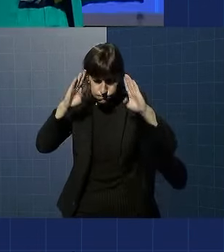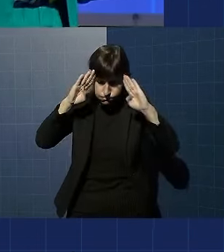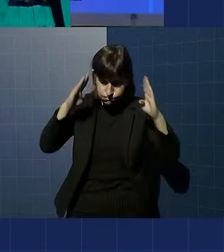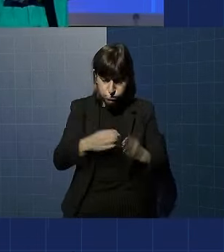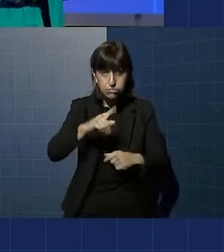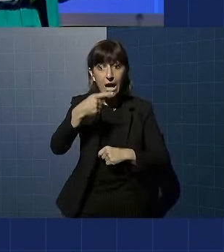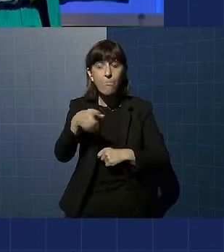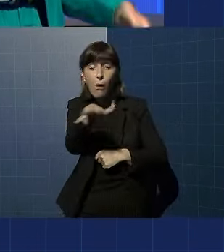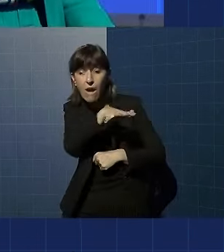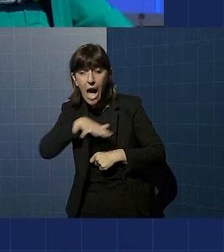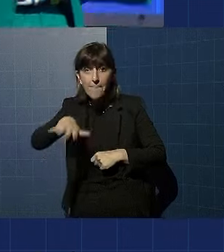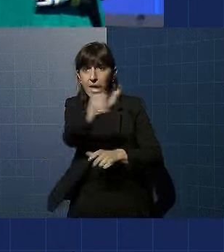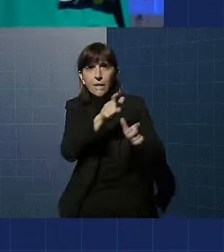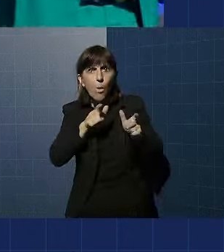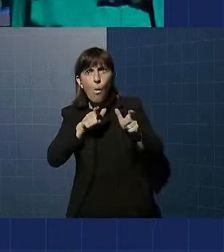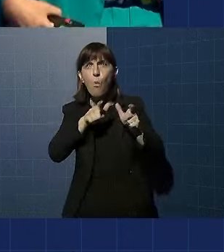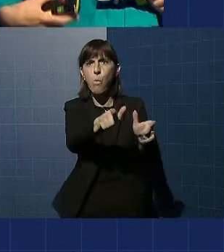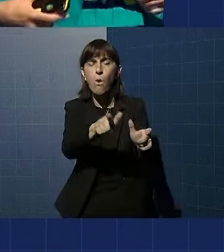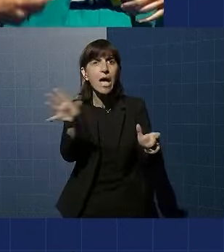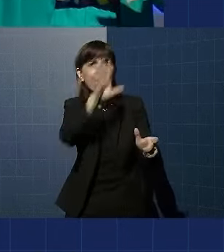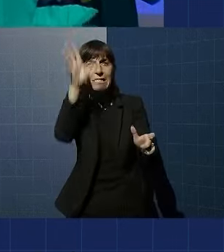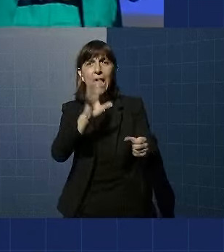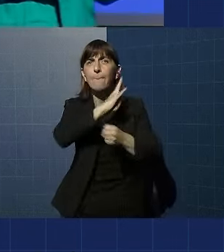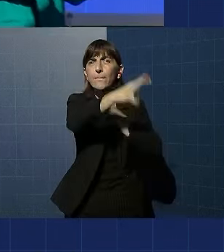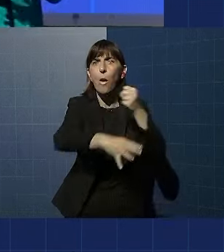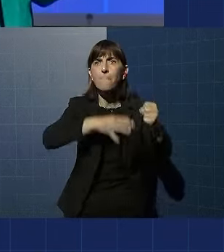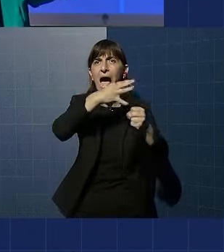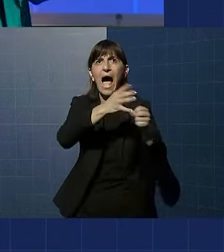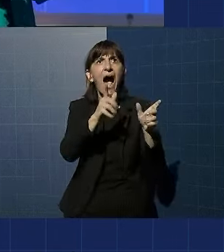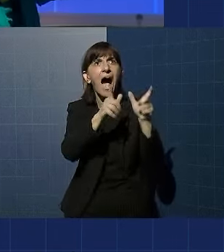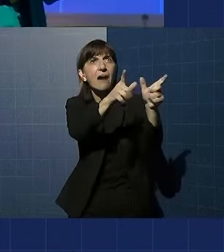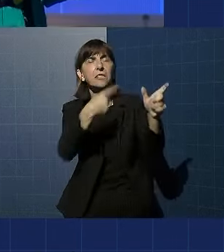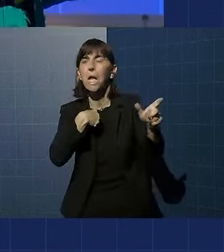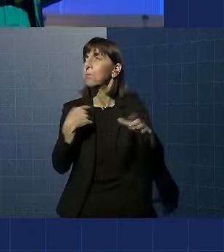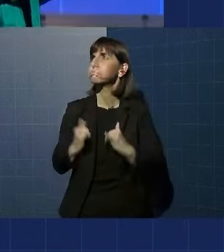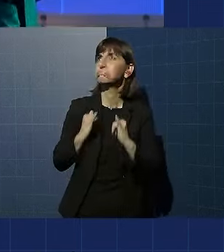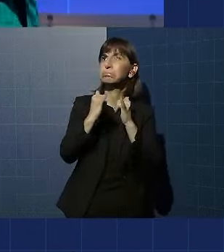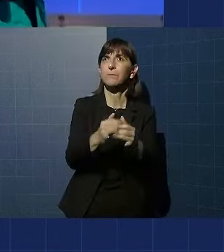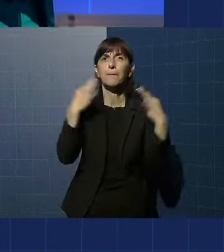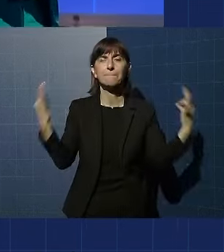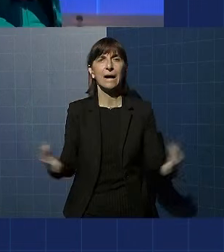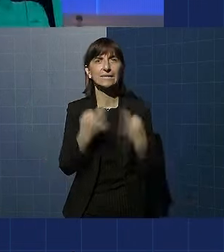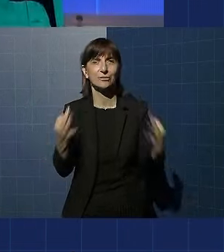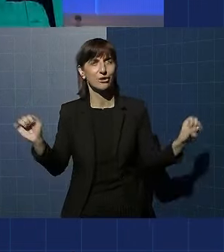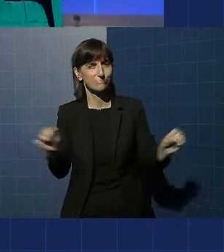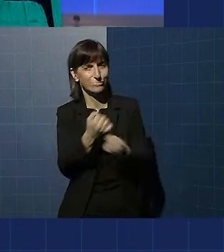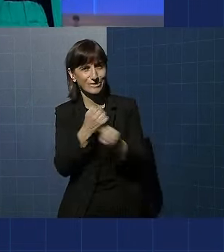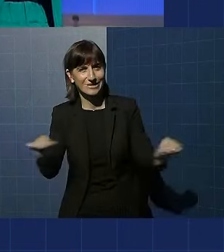walk outside. If they want to do that, they will need to put on a spacesuit, and there's a lot of stuff that comes with that. So we also